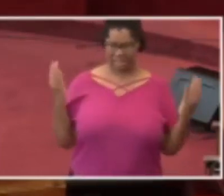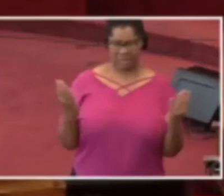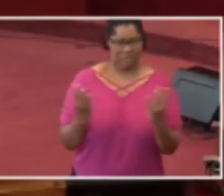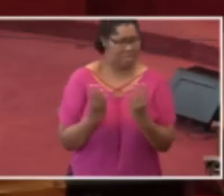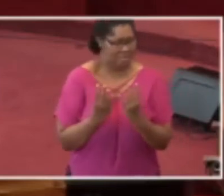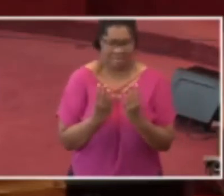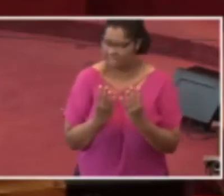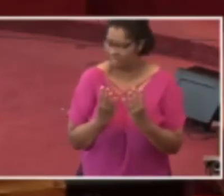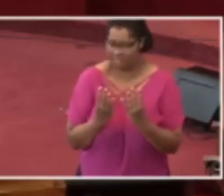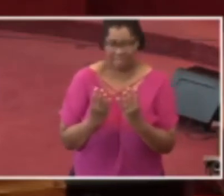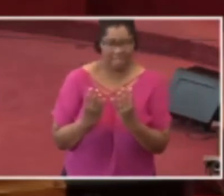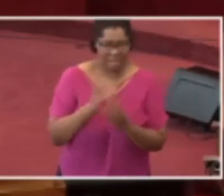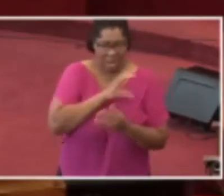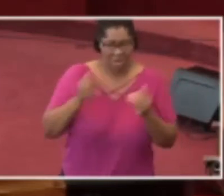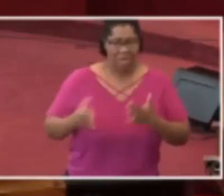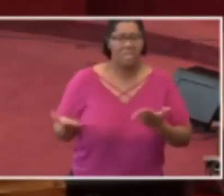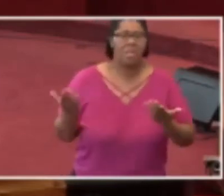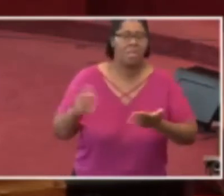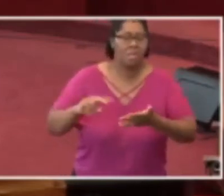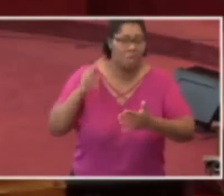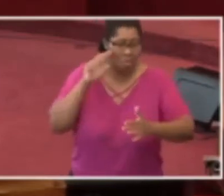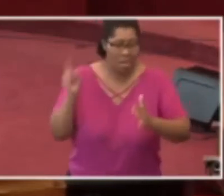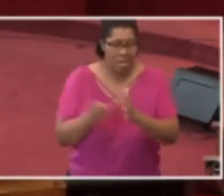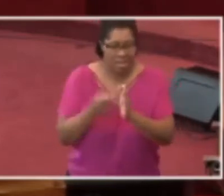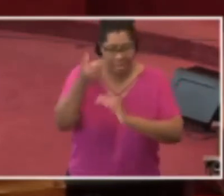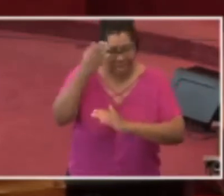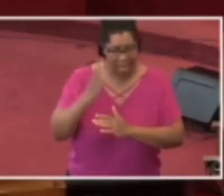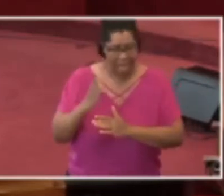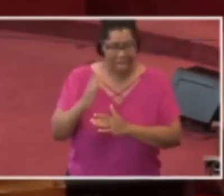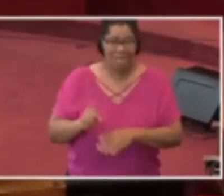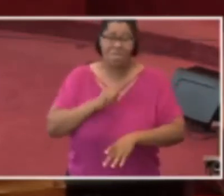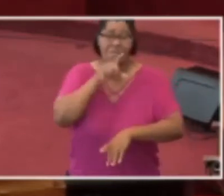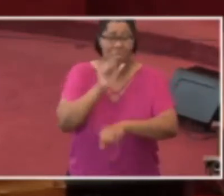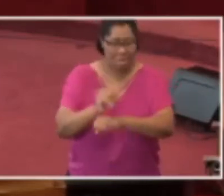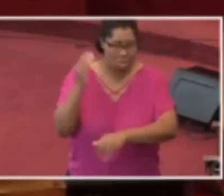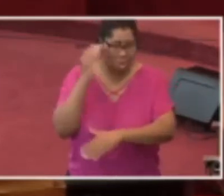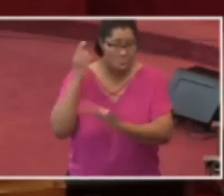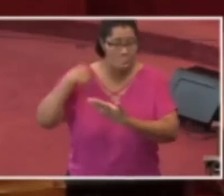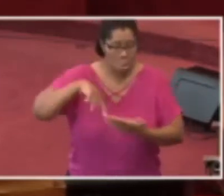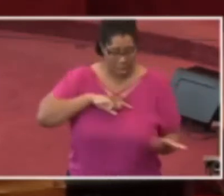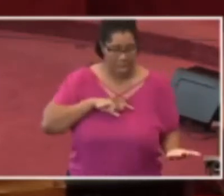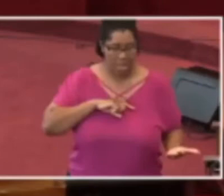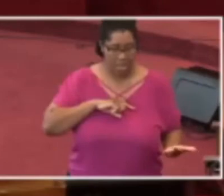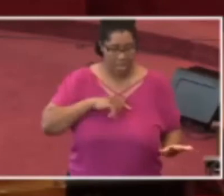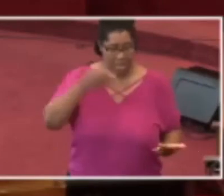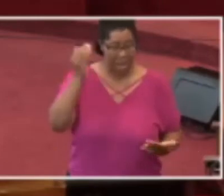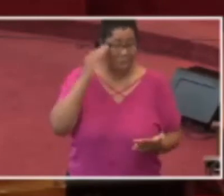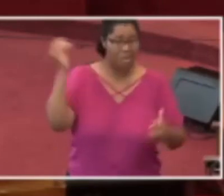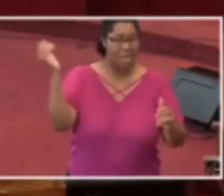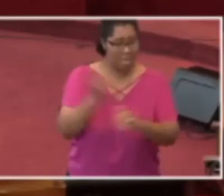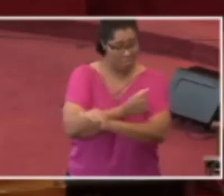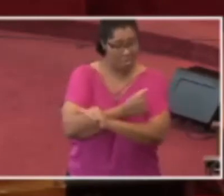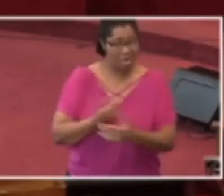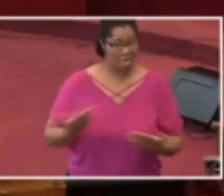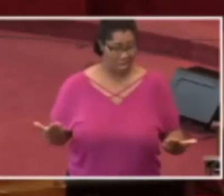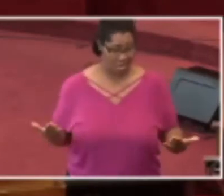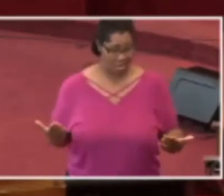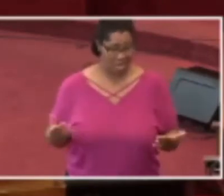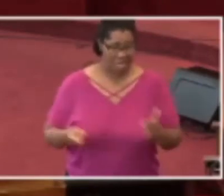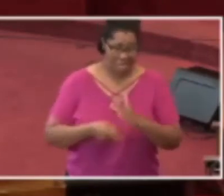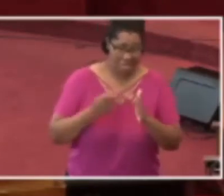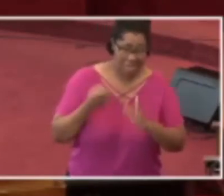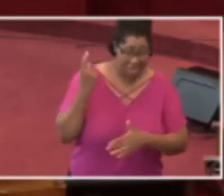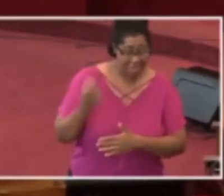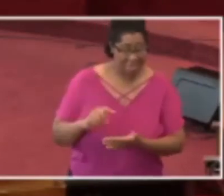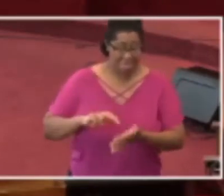Hemmed in is the Christian's awareness that God is fully aware of us, that he's omniscient. At times, this